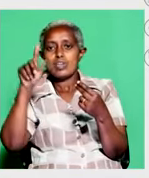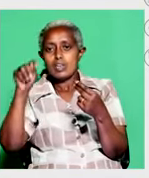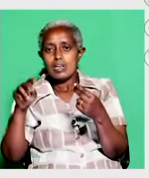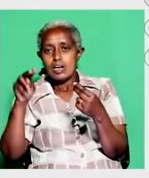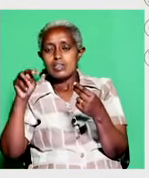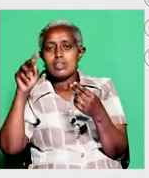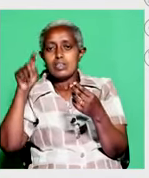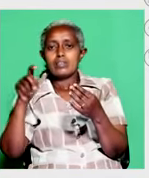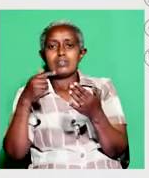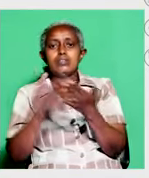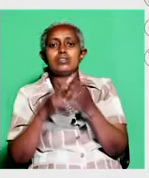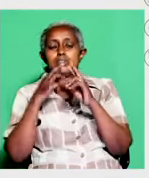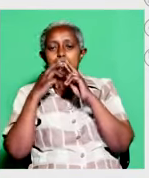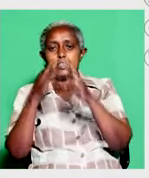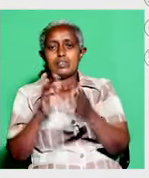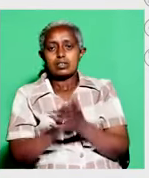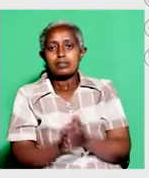this is the answer.